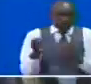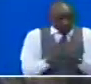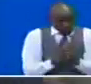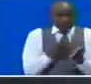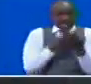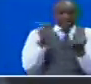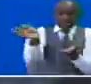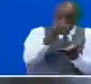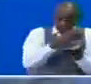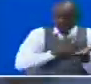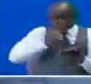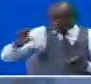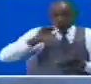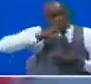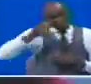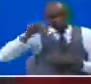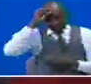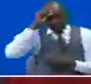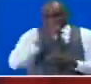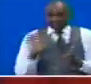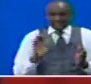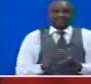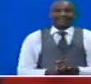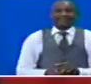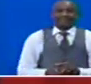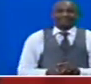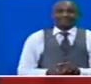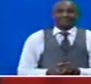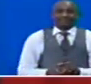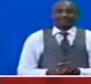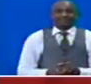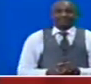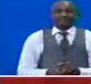revenue collection to go to county governments.